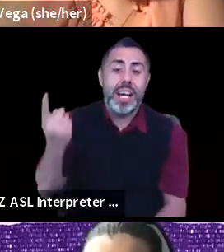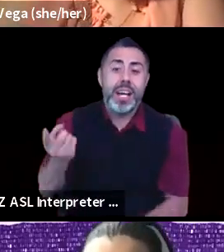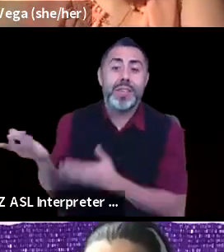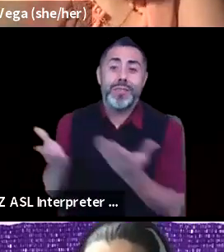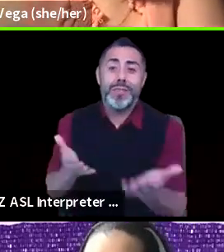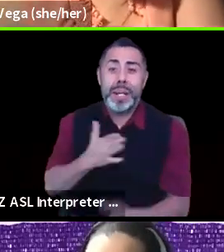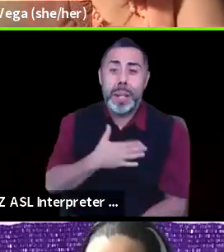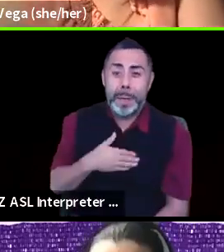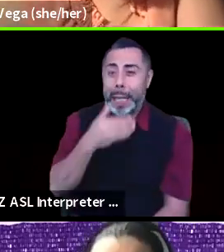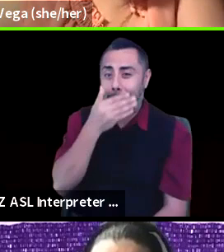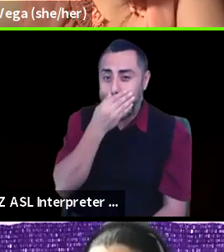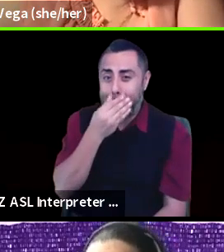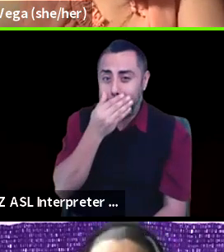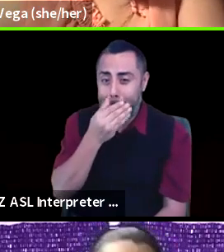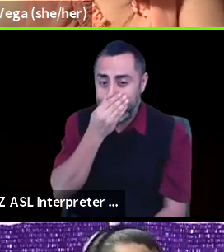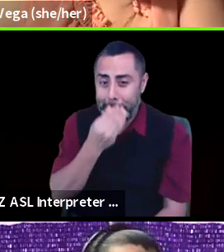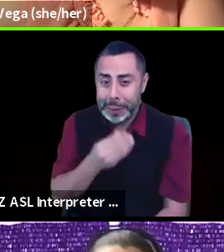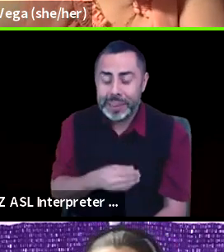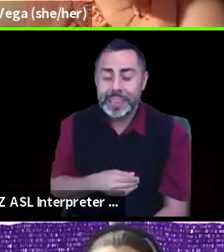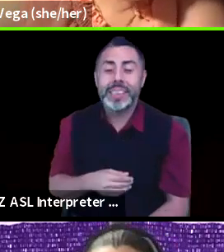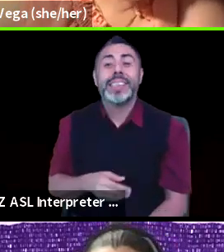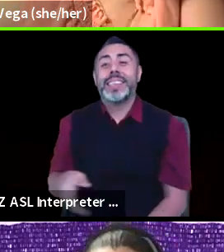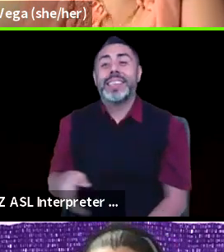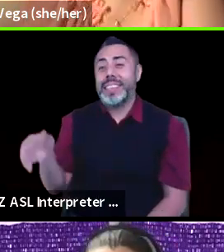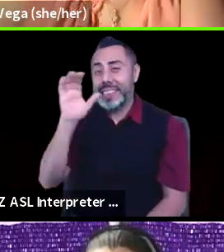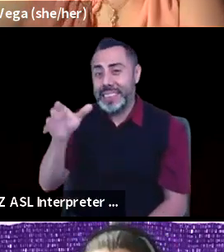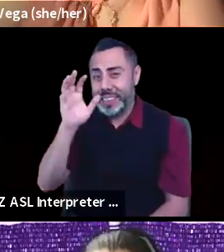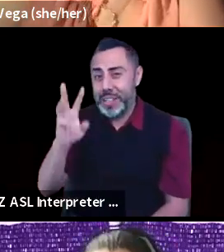tissues and my hydration of water.